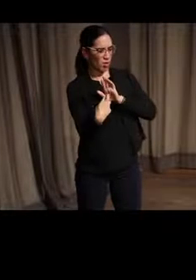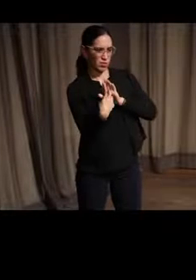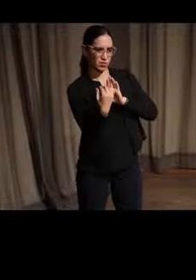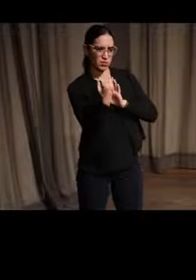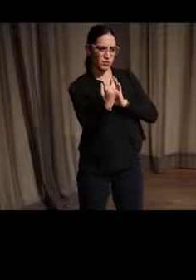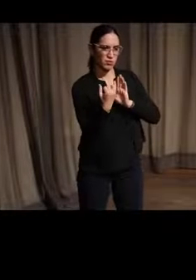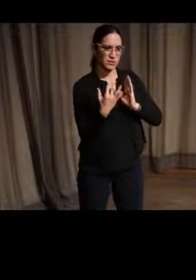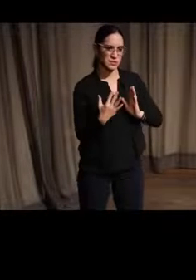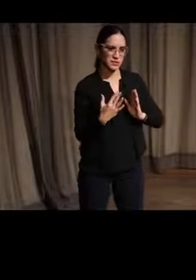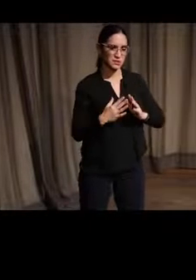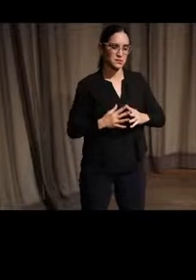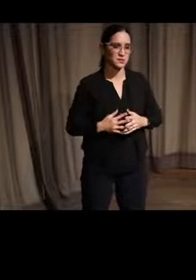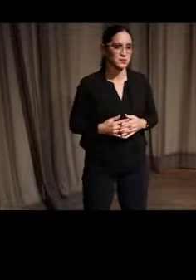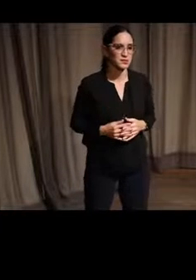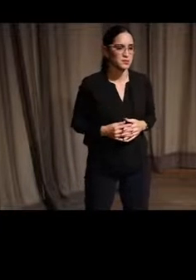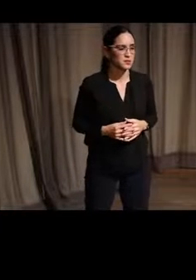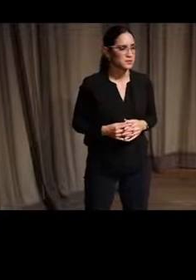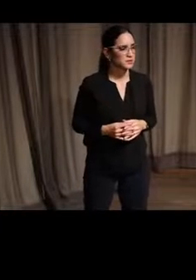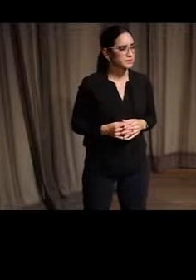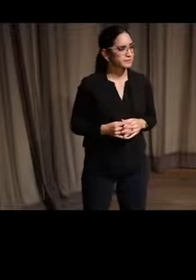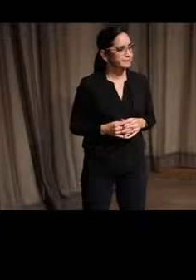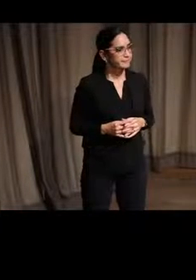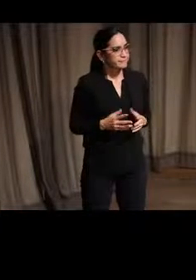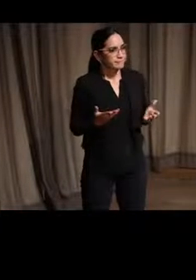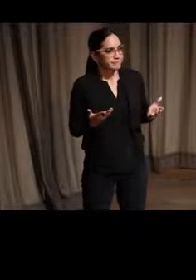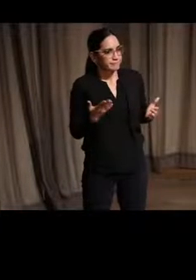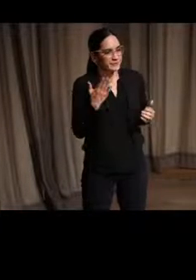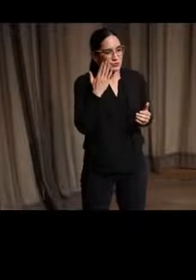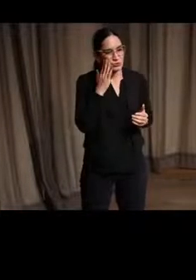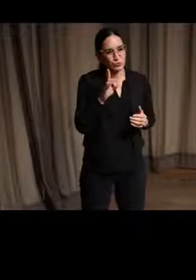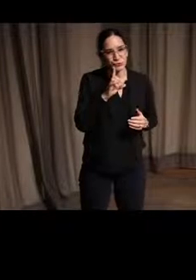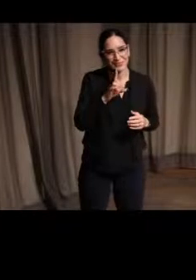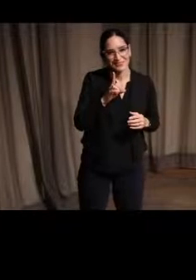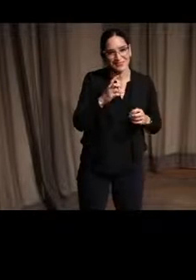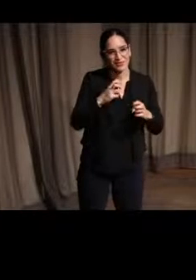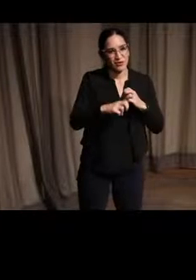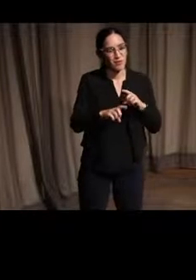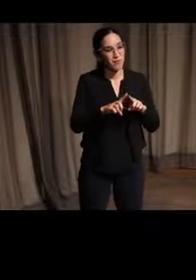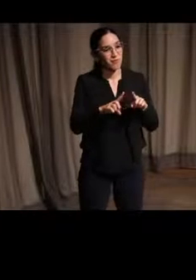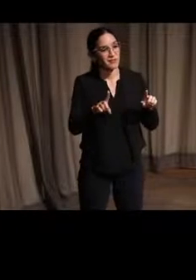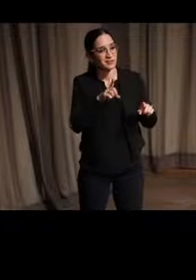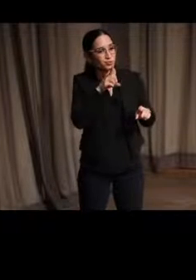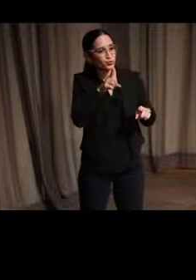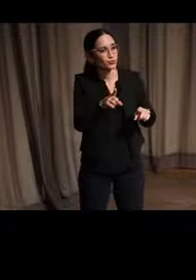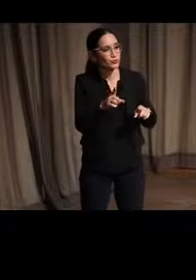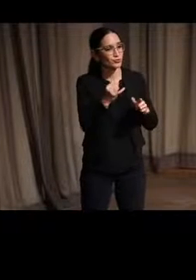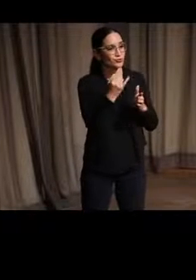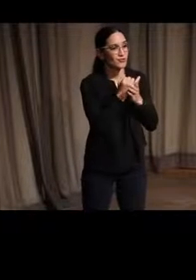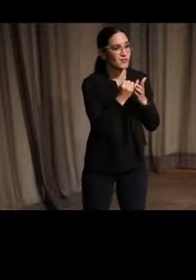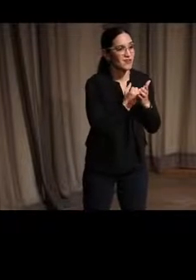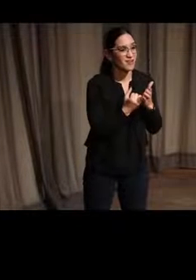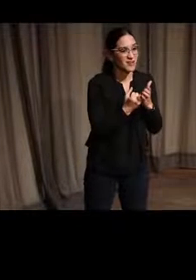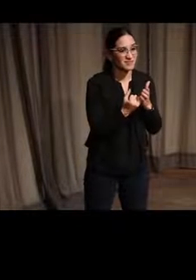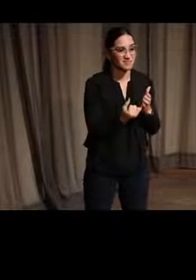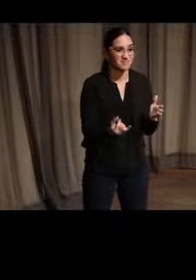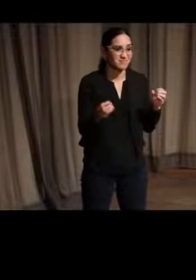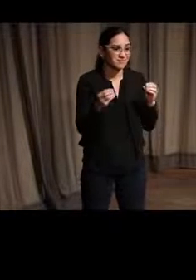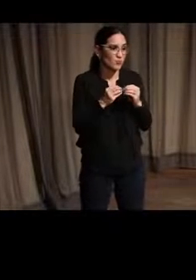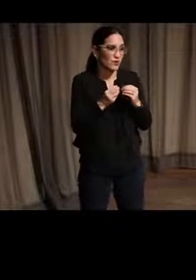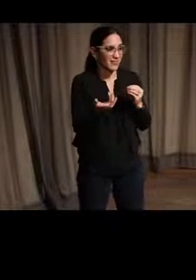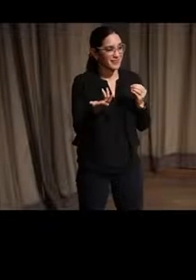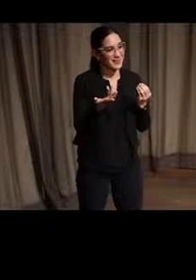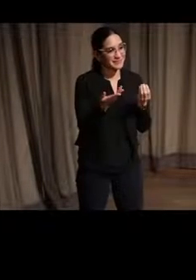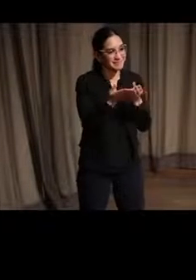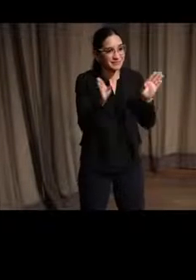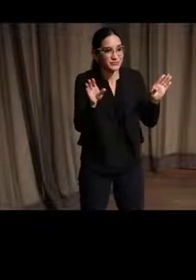I don't know. I mean, it's sort of hard to say, but I do think that through art, we can kind of maybe get away with more things than, say, an